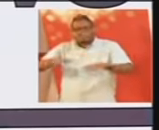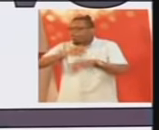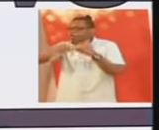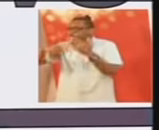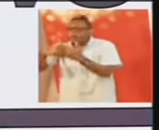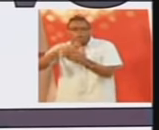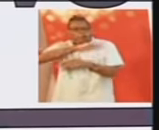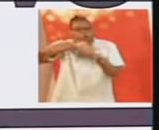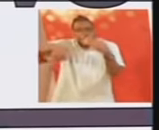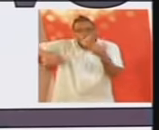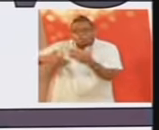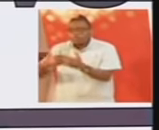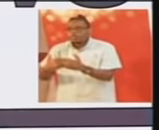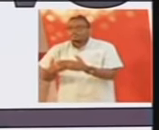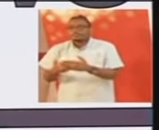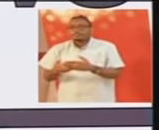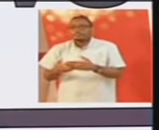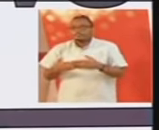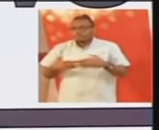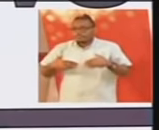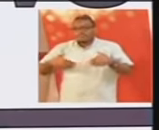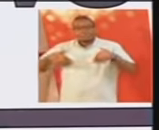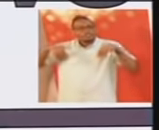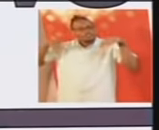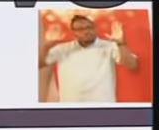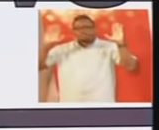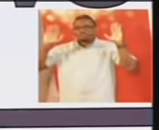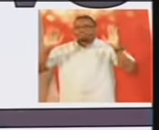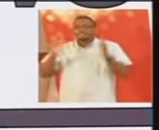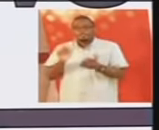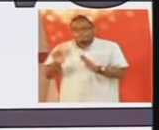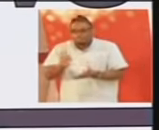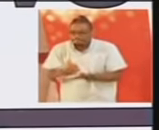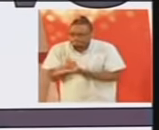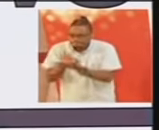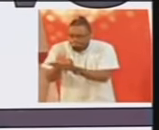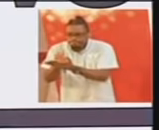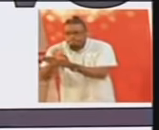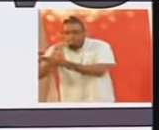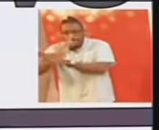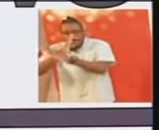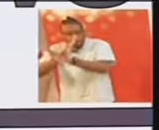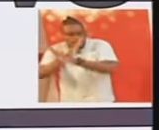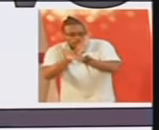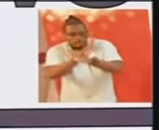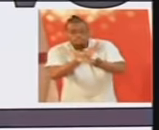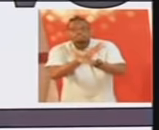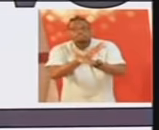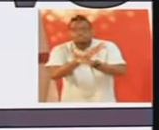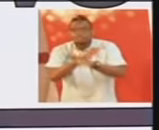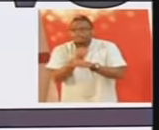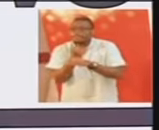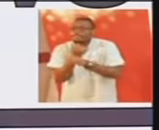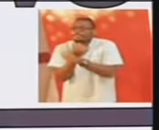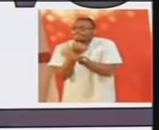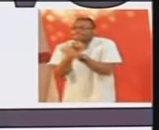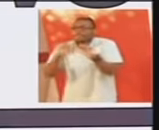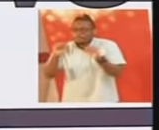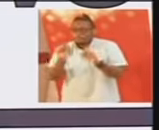tremendous sacrifices in the interest of saving our peoples from this